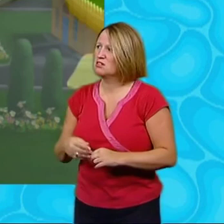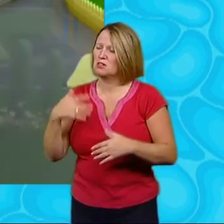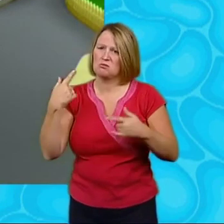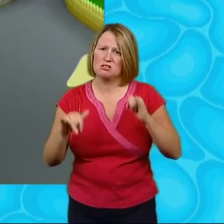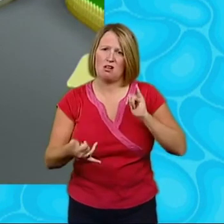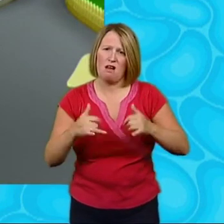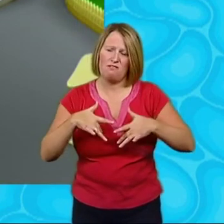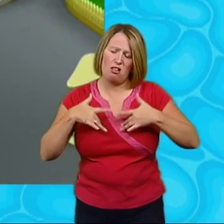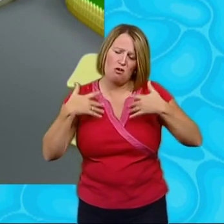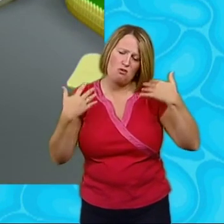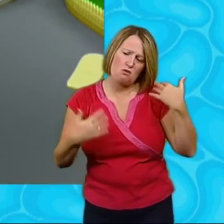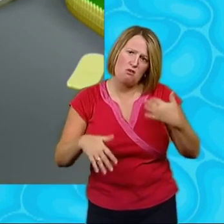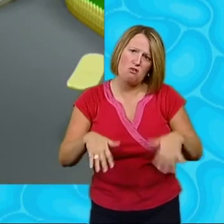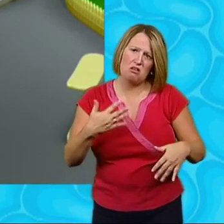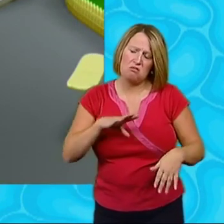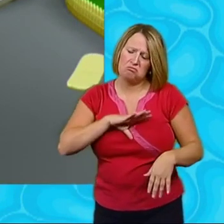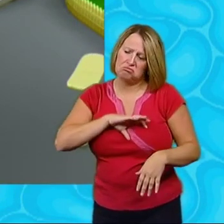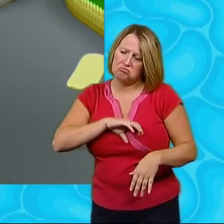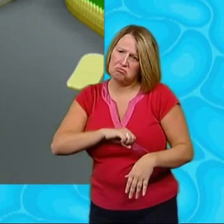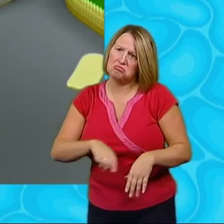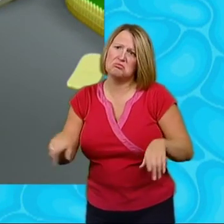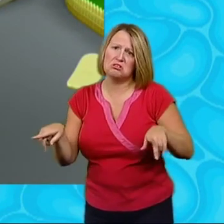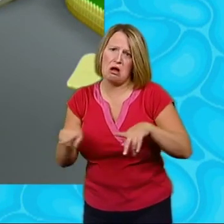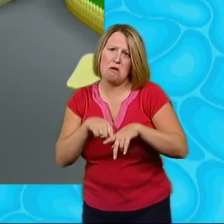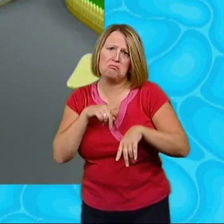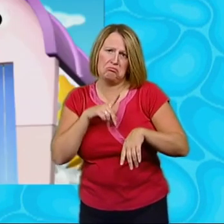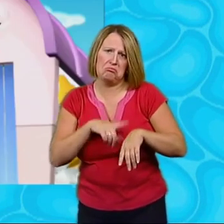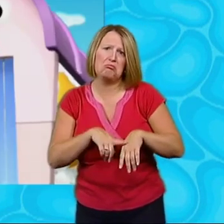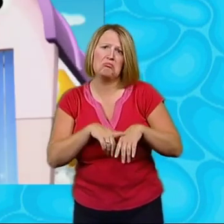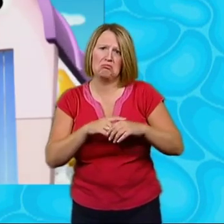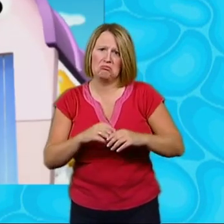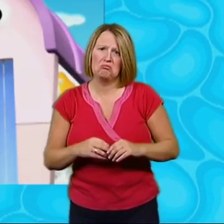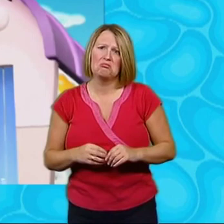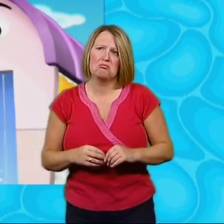Sometimes it hurts just the same.